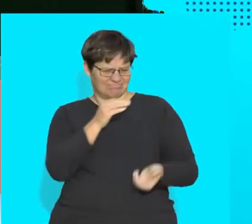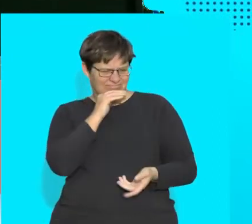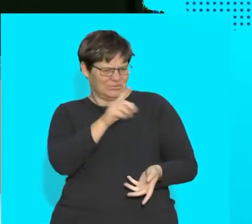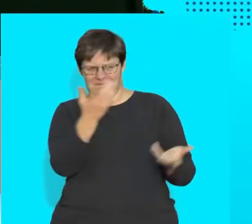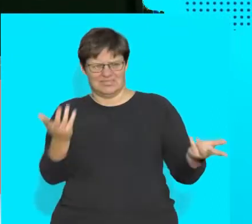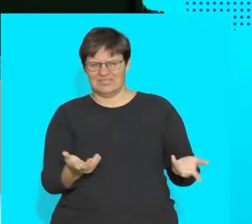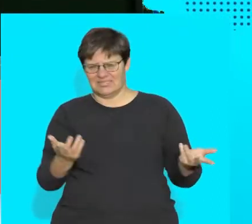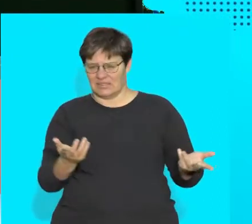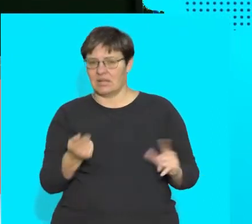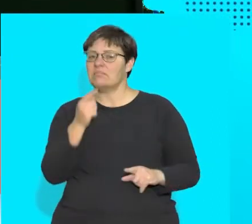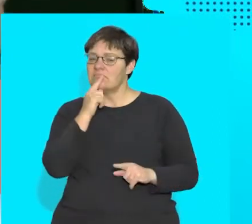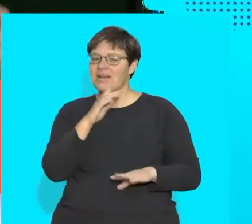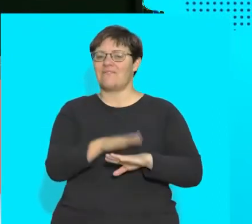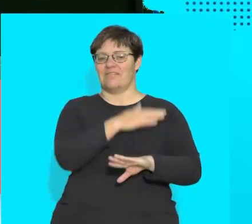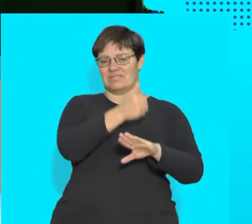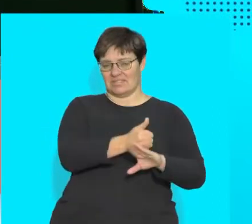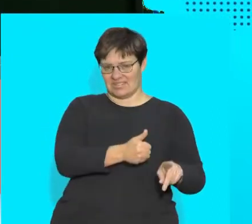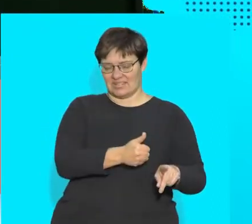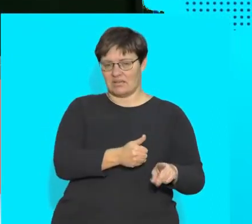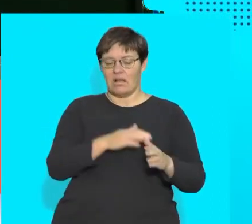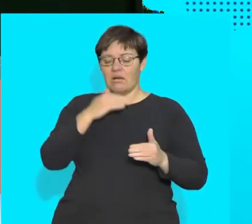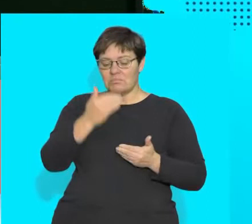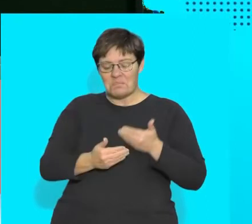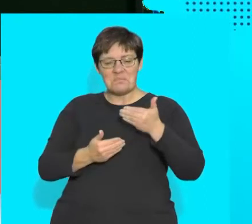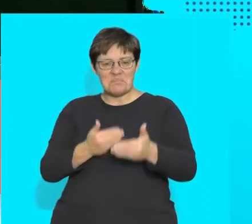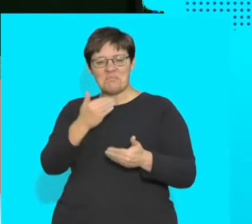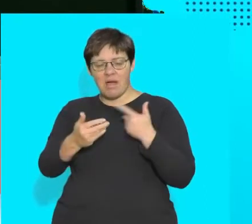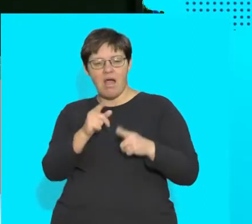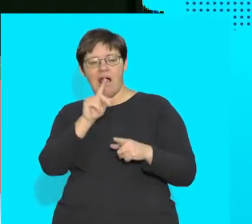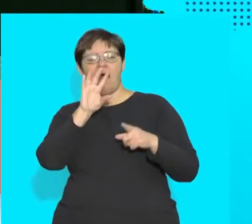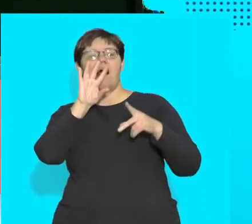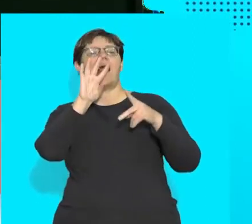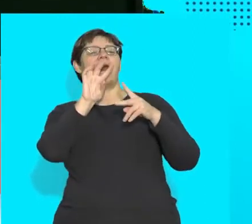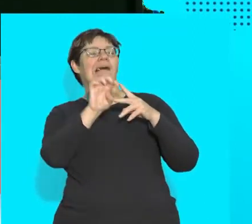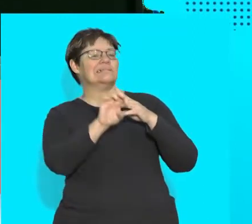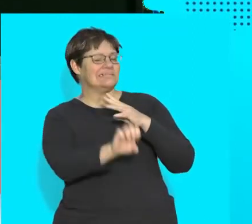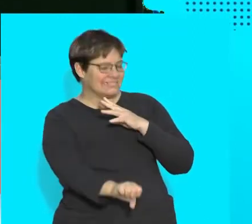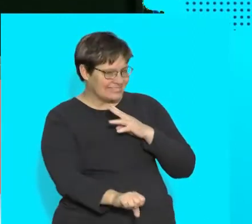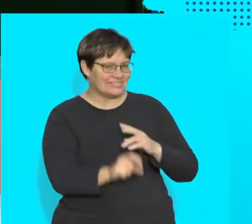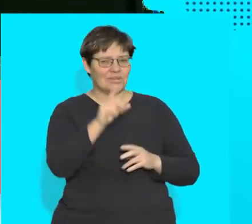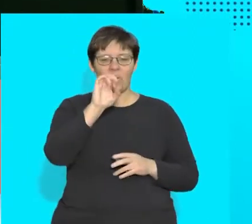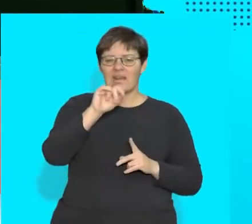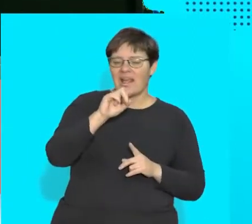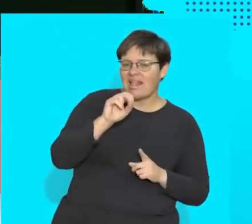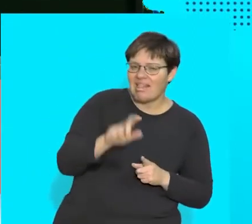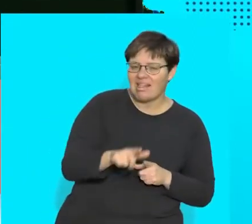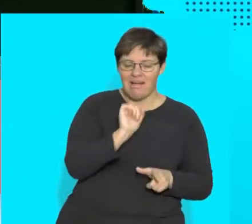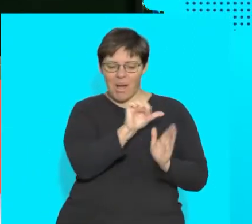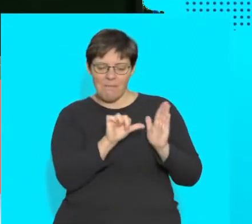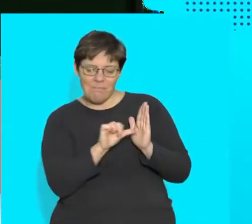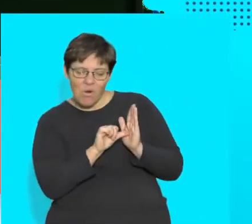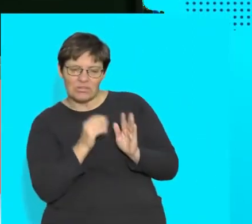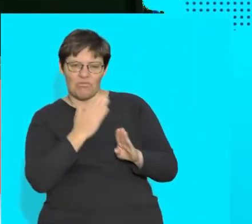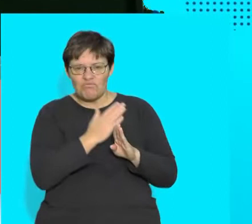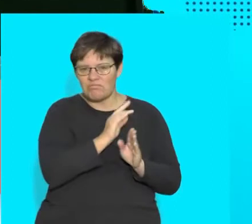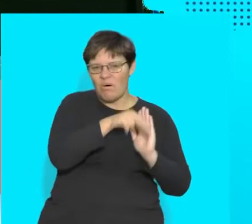now. But as I said to you, this is the foundation. As we go on, all the organelles and the importance that they play